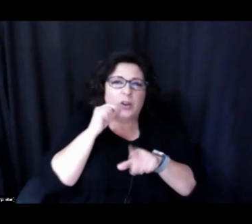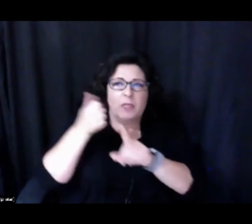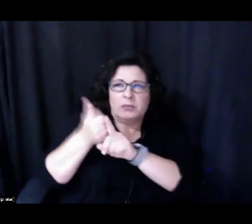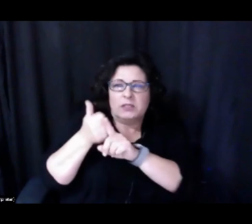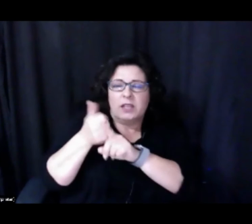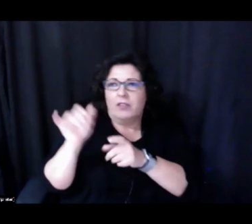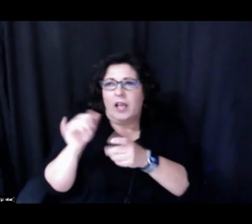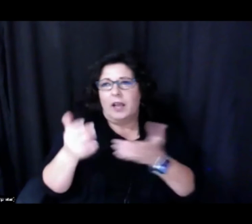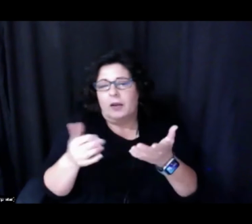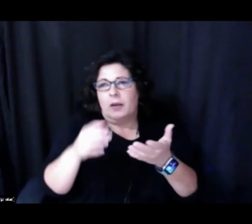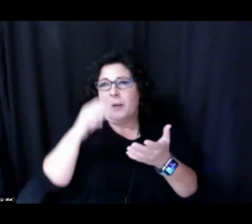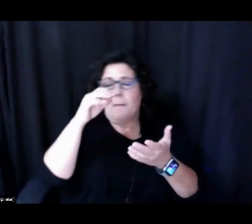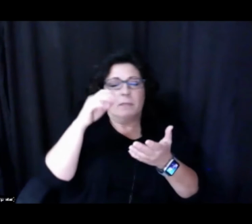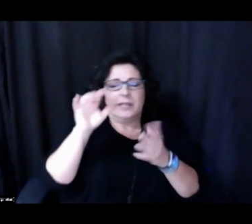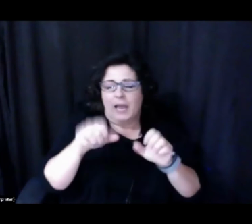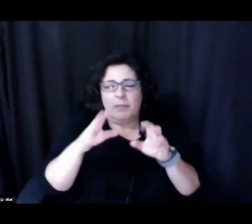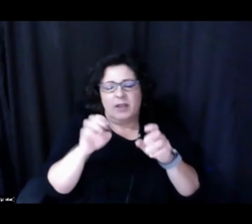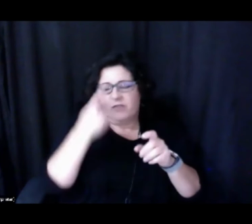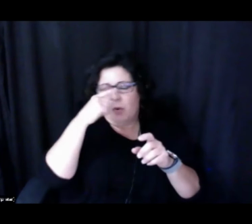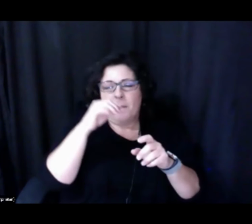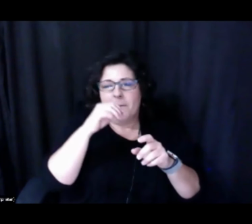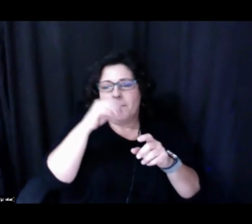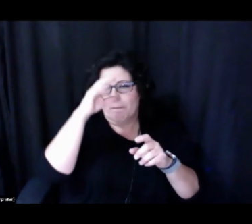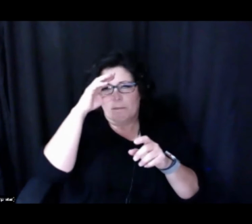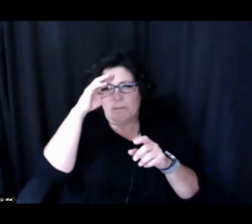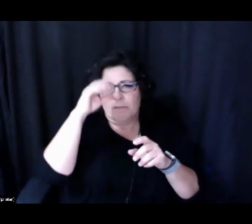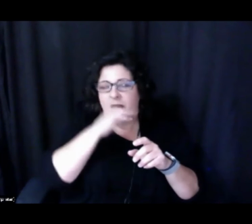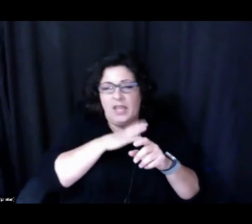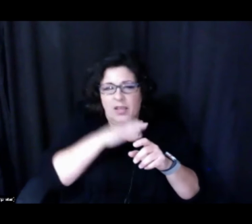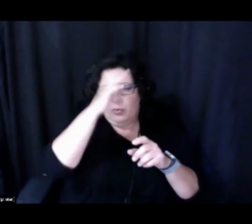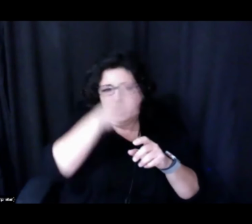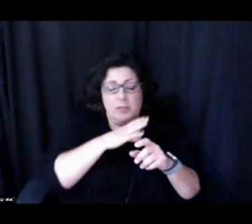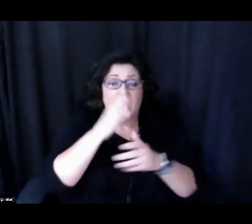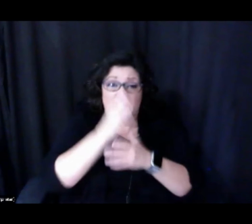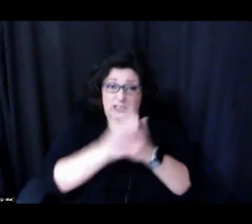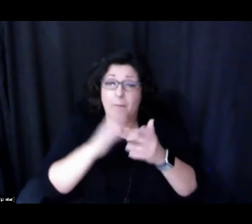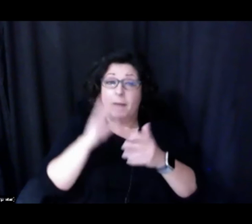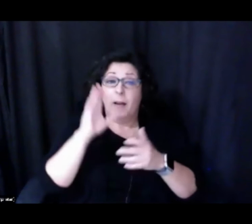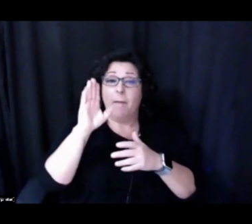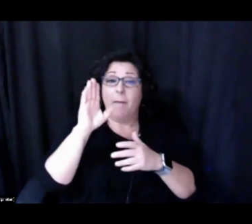for men or women. Some non-binary people also use the term gay.